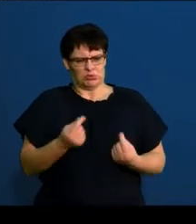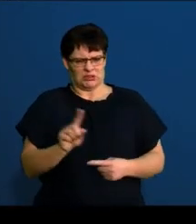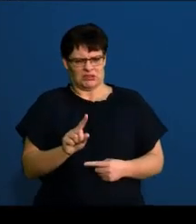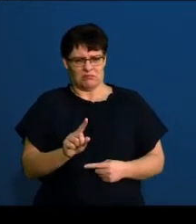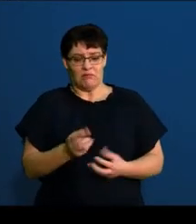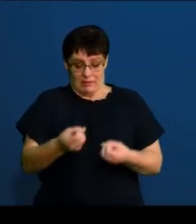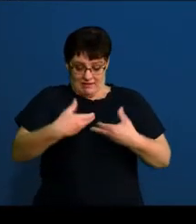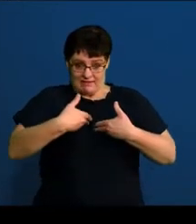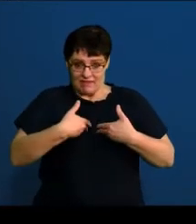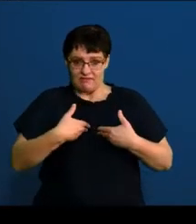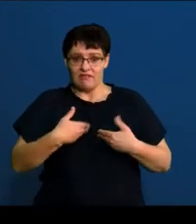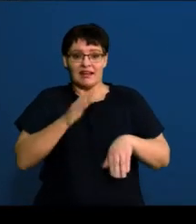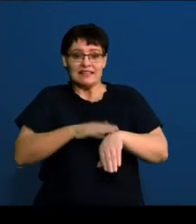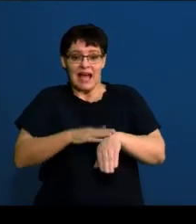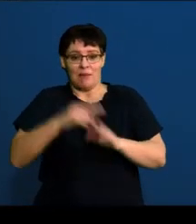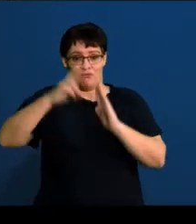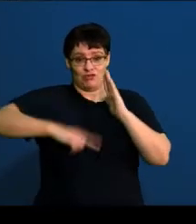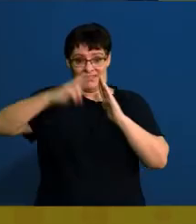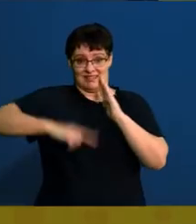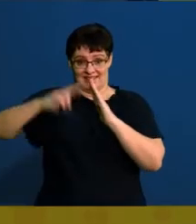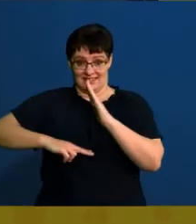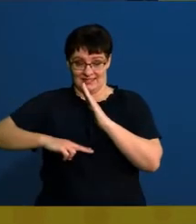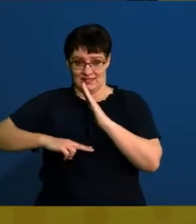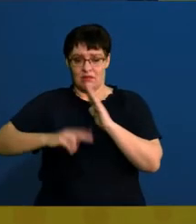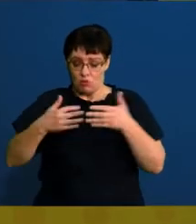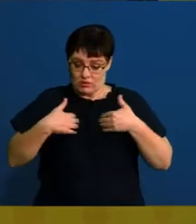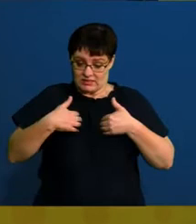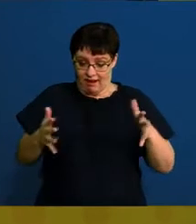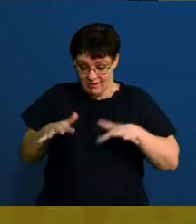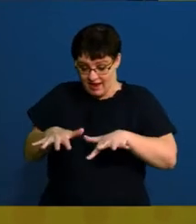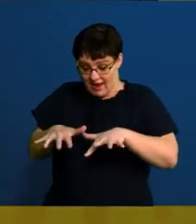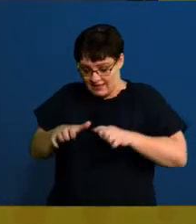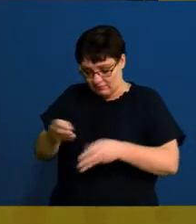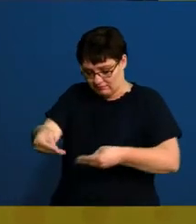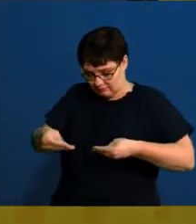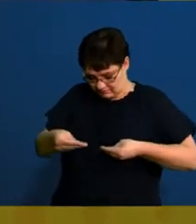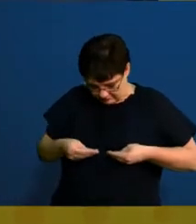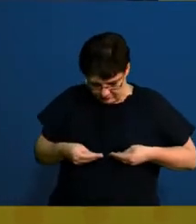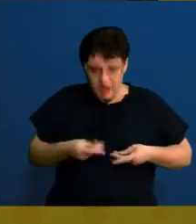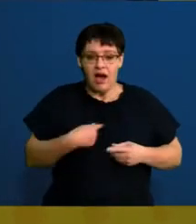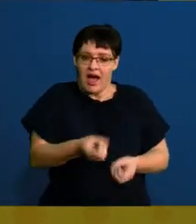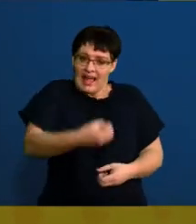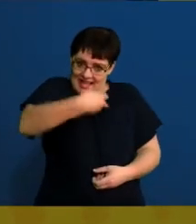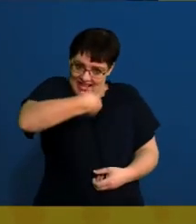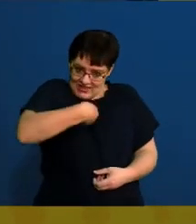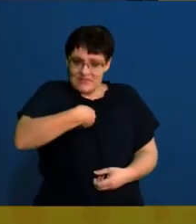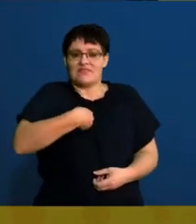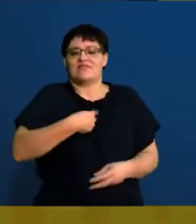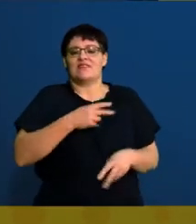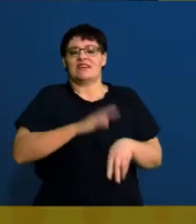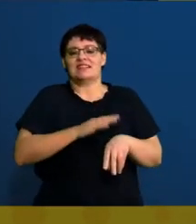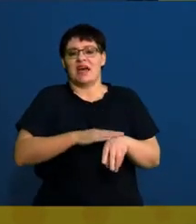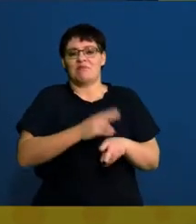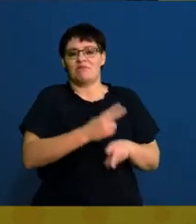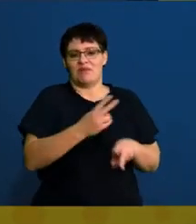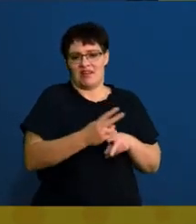time wisely. When we start with our exams, we are allocated enough time to prepare, so we are